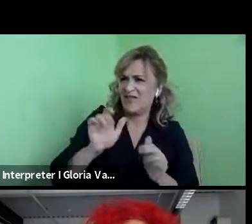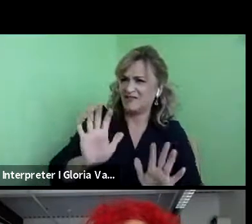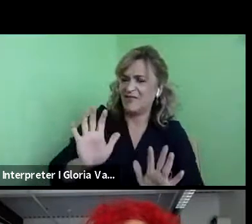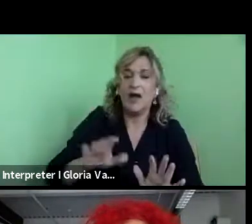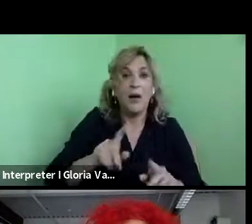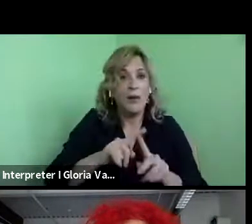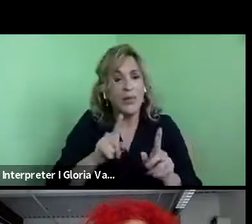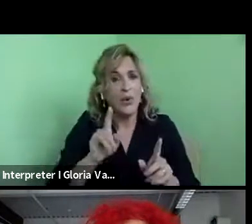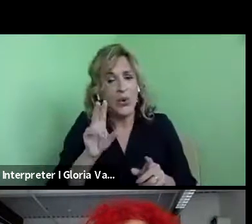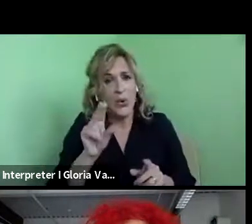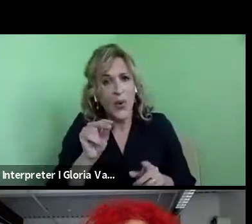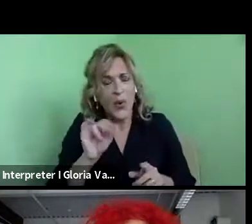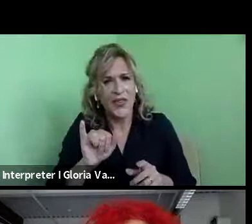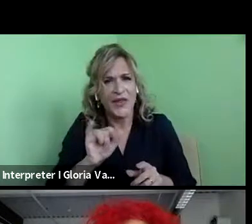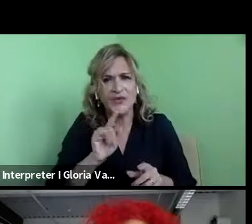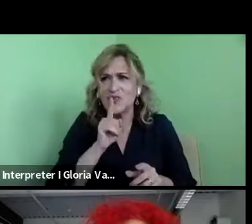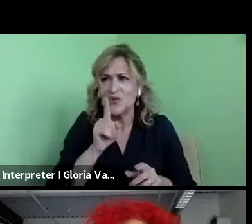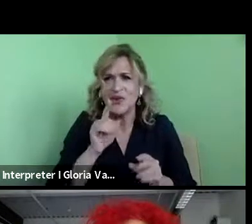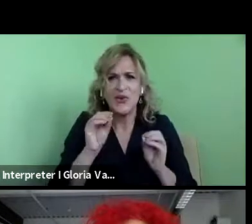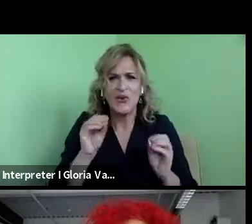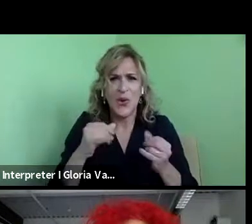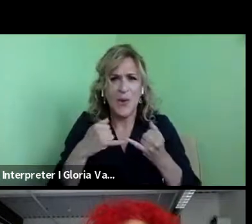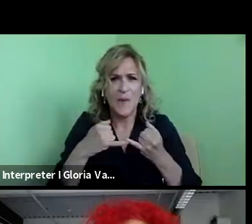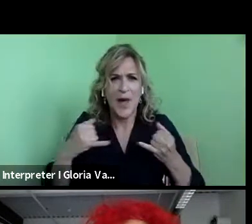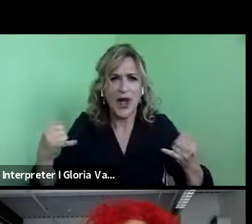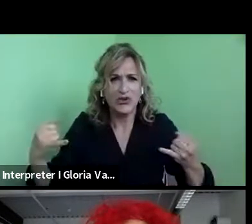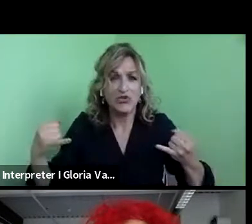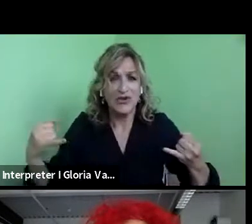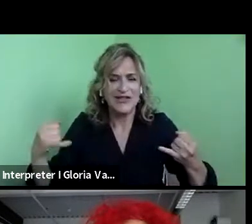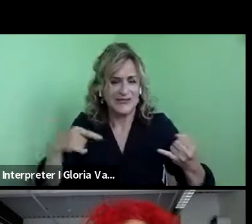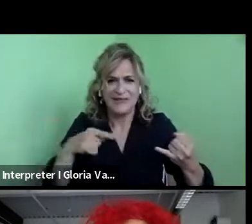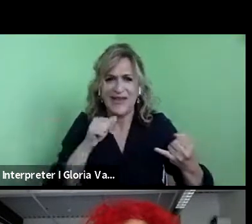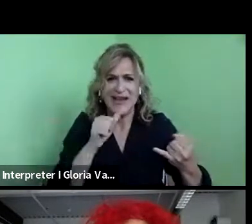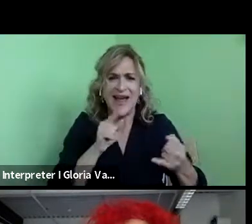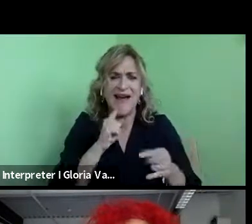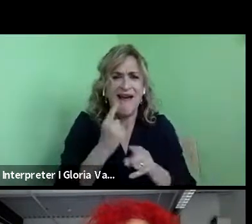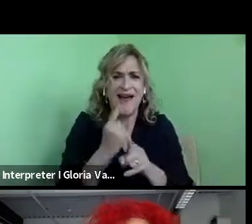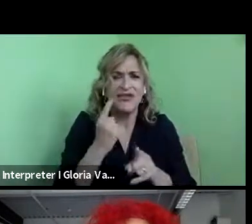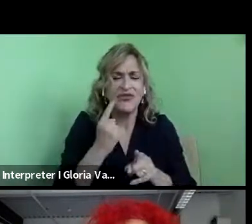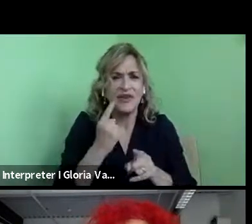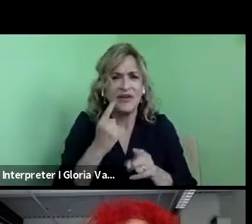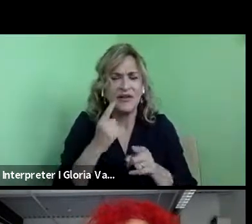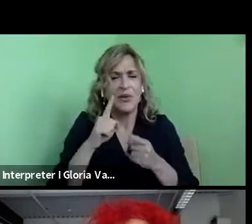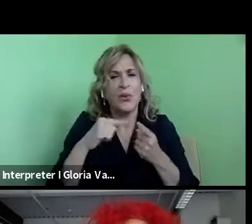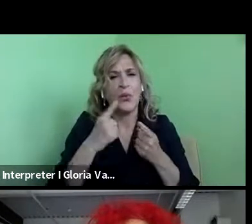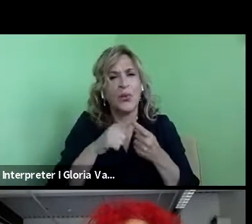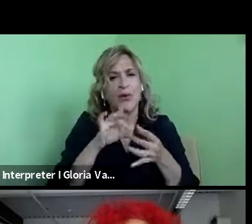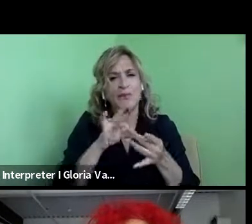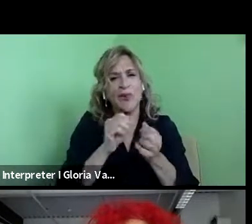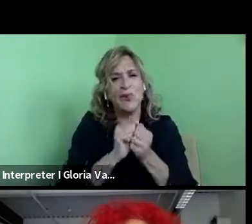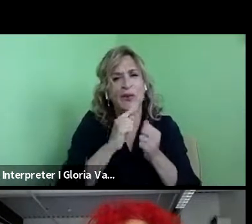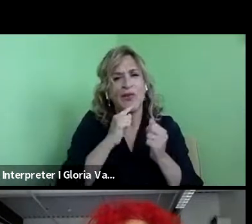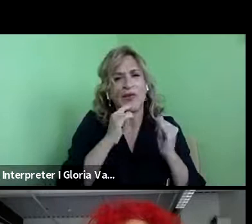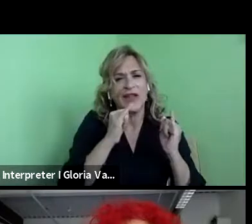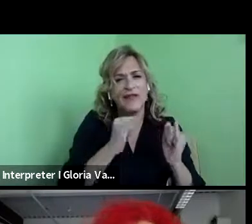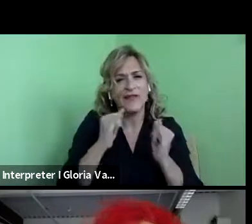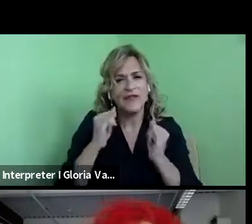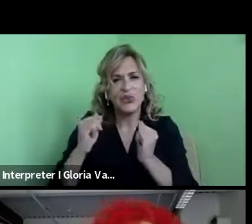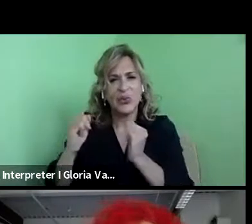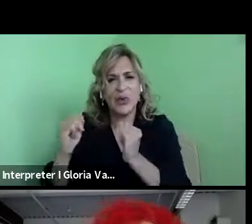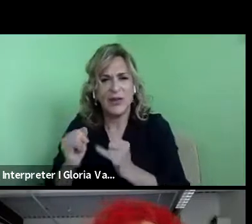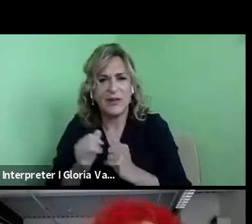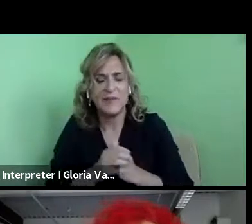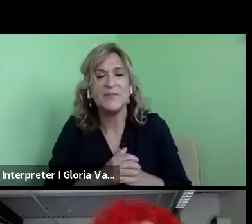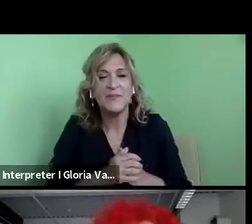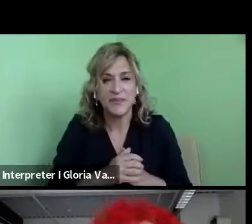or boundaries really are accurate when it comes down to the individual. So on the one hand,